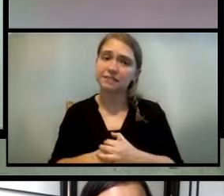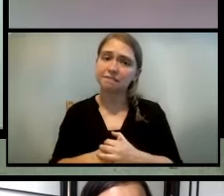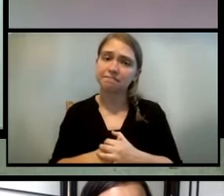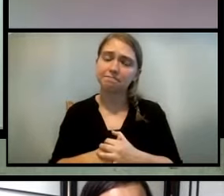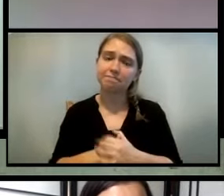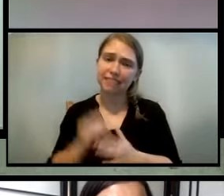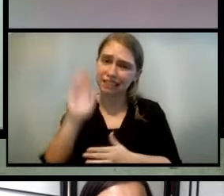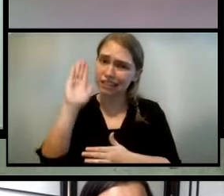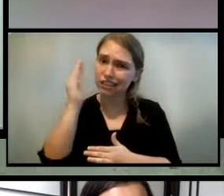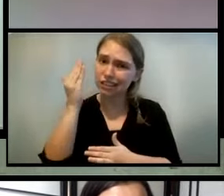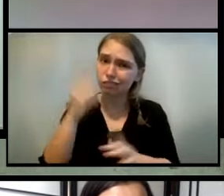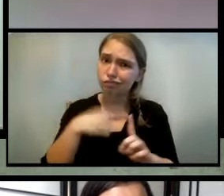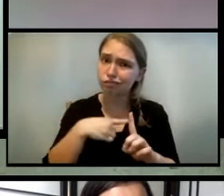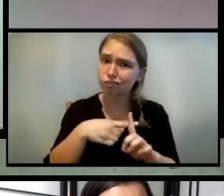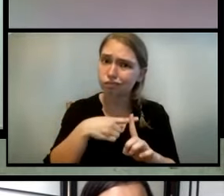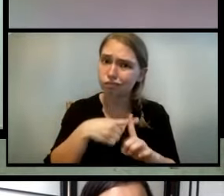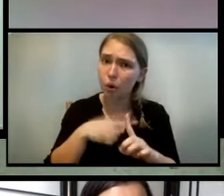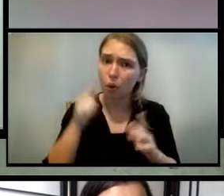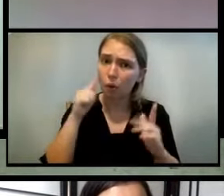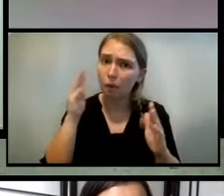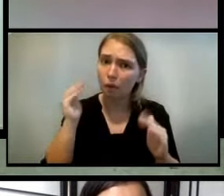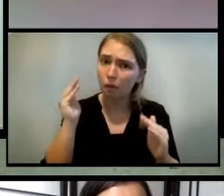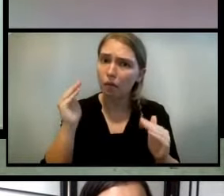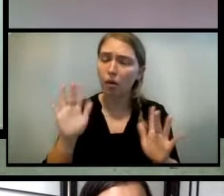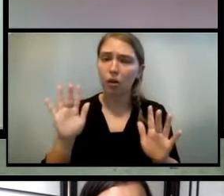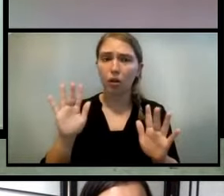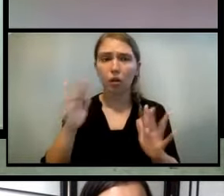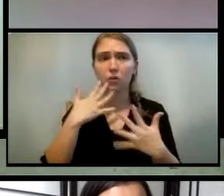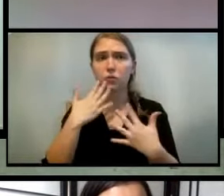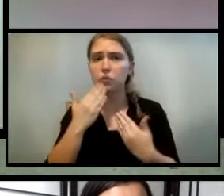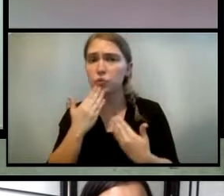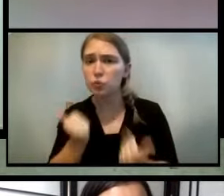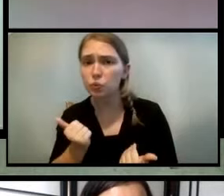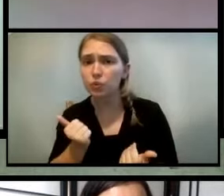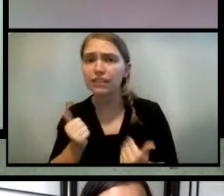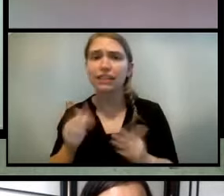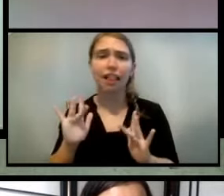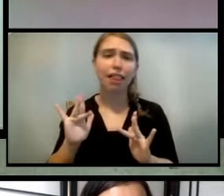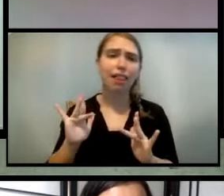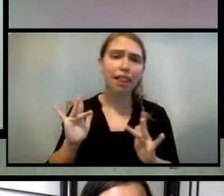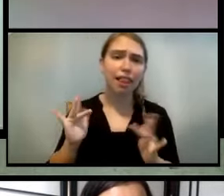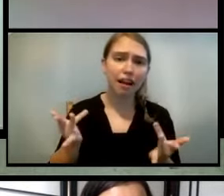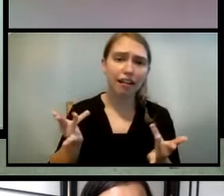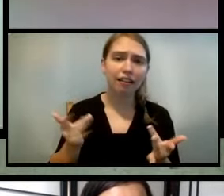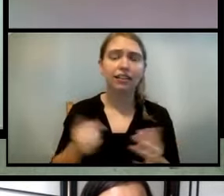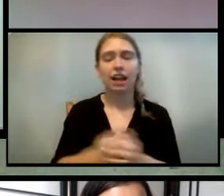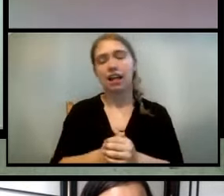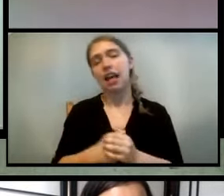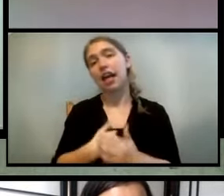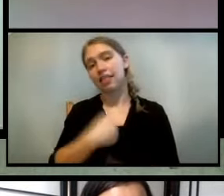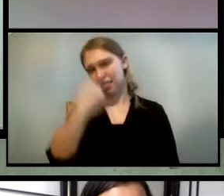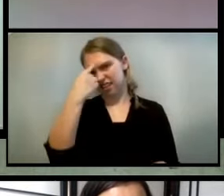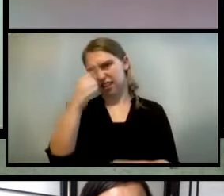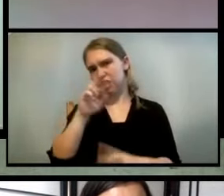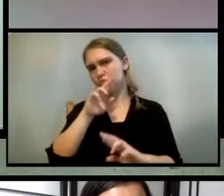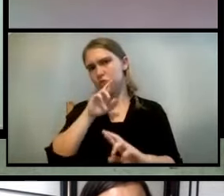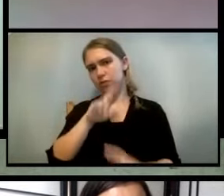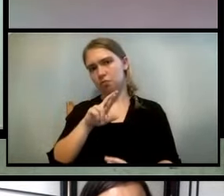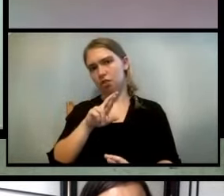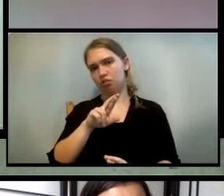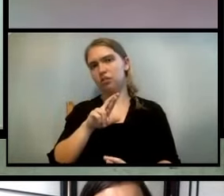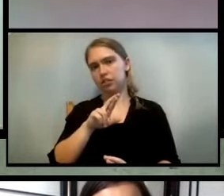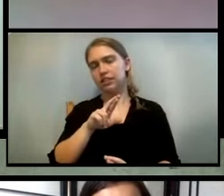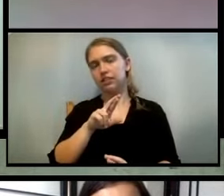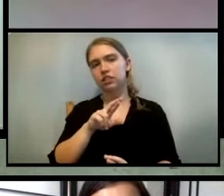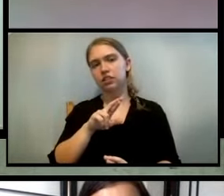hopeful, oddly sweet, oddly light. And I think that's in response to the fact that when you